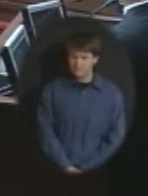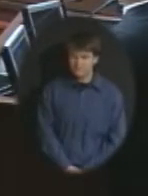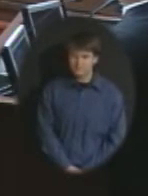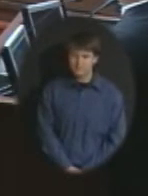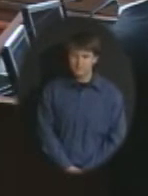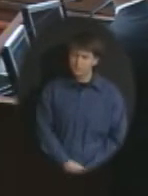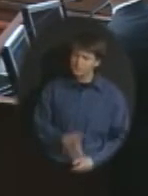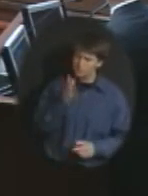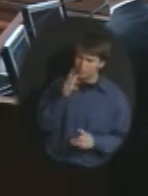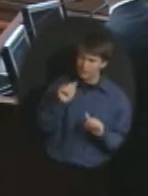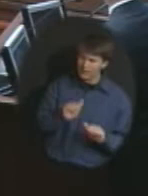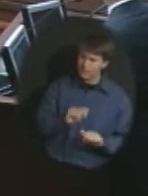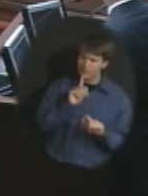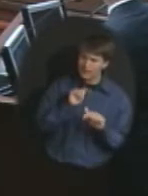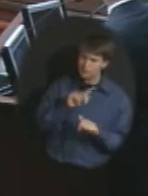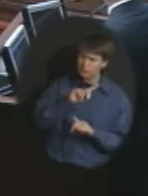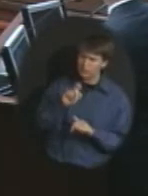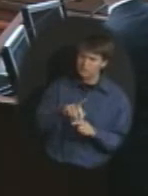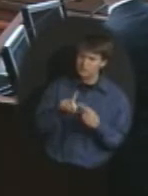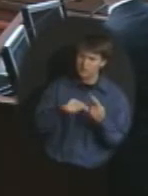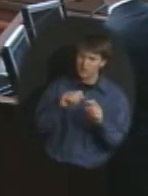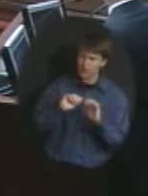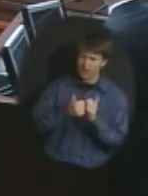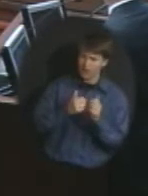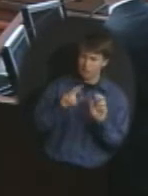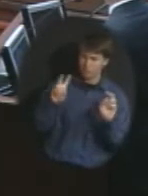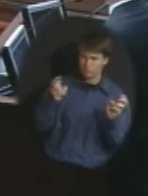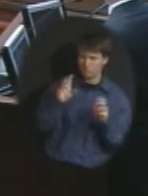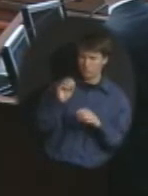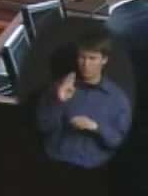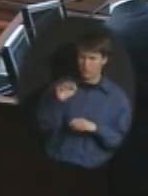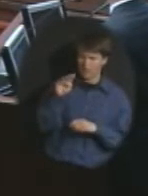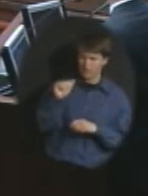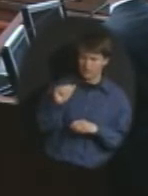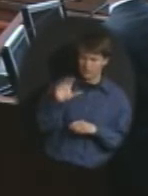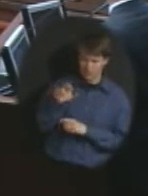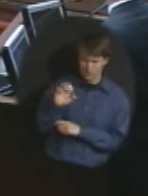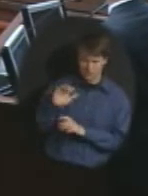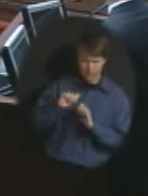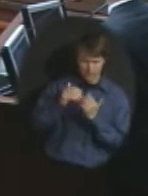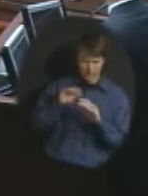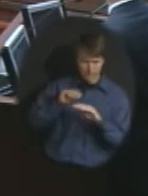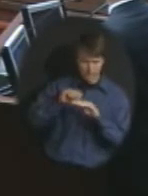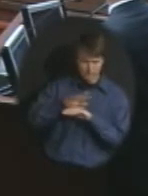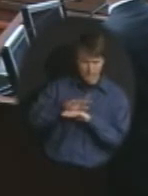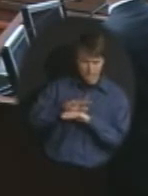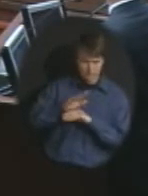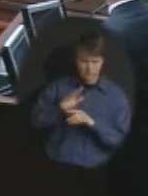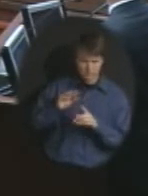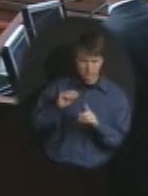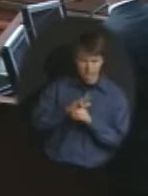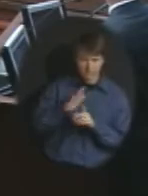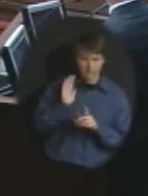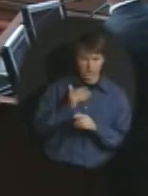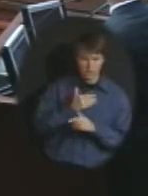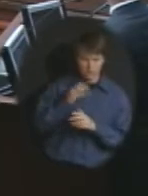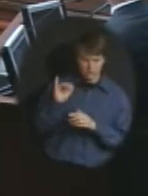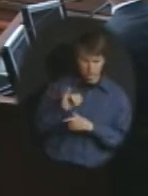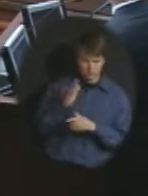Will you be able to answer questions about how Obamacare impacts our insurance here on the district?